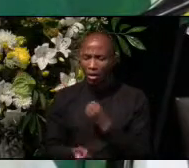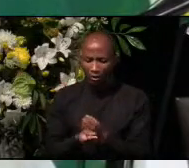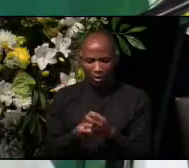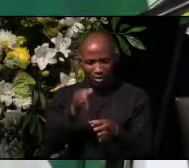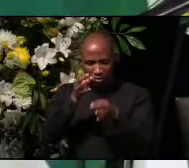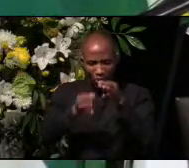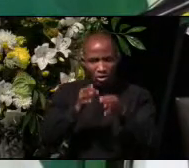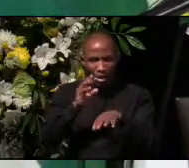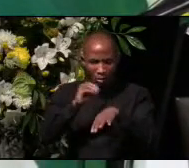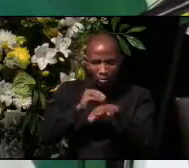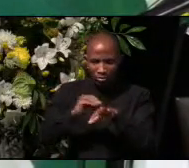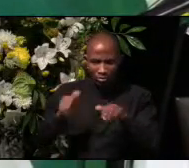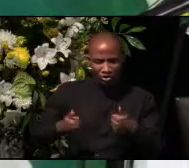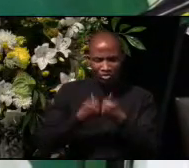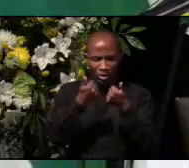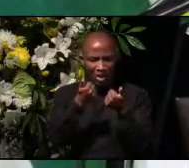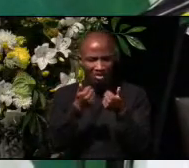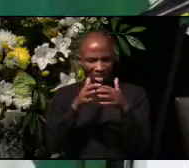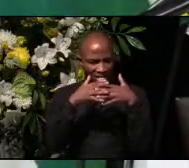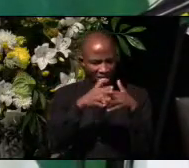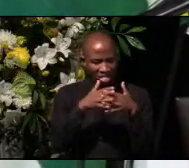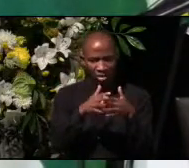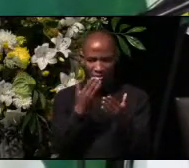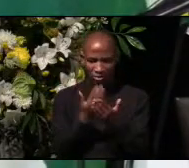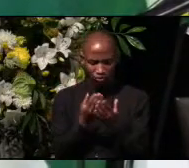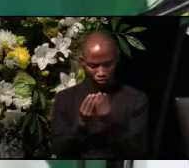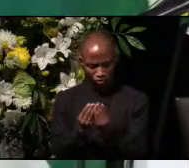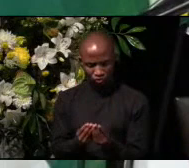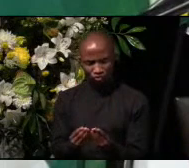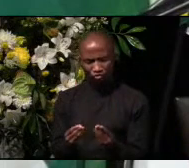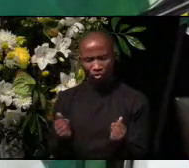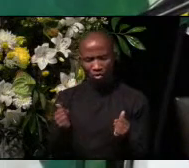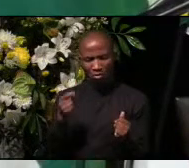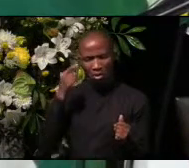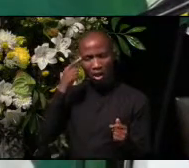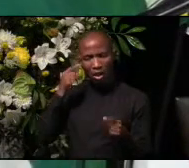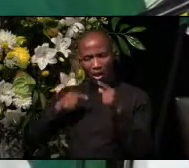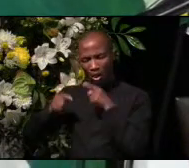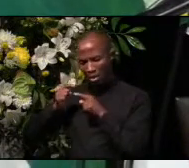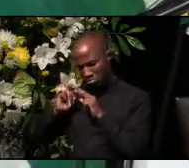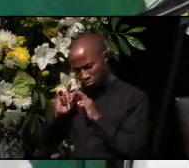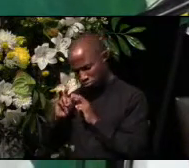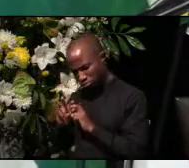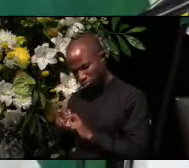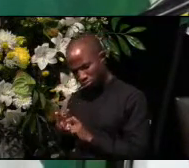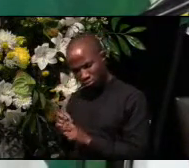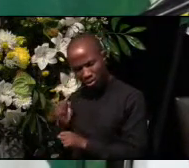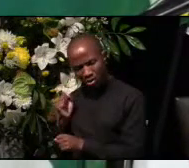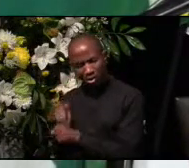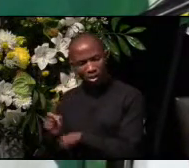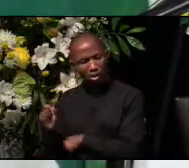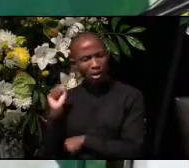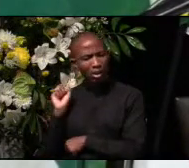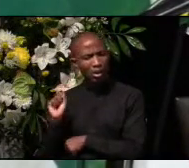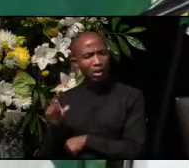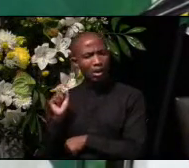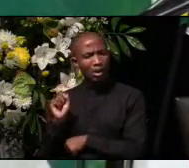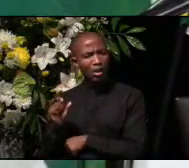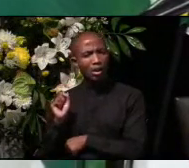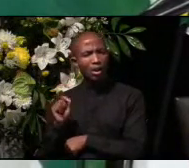rat we find ourselves in we may find answers in his